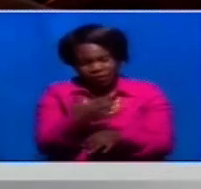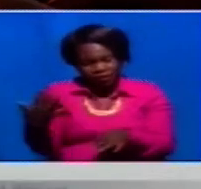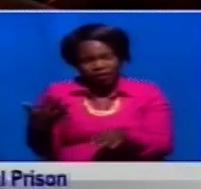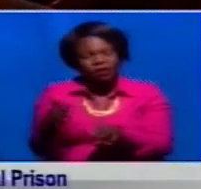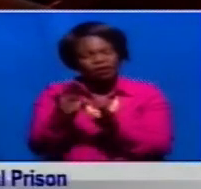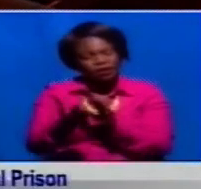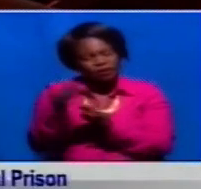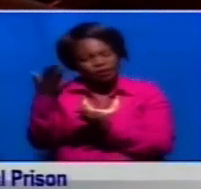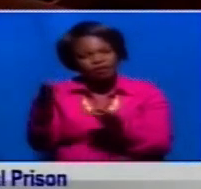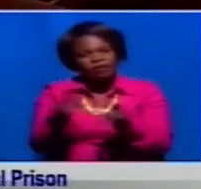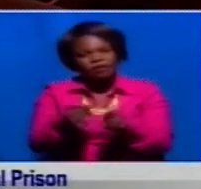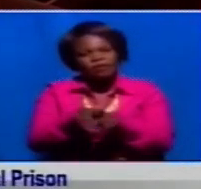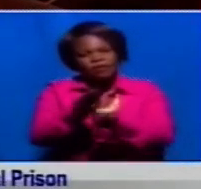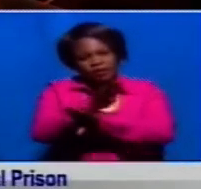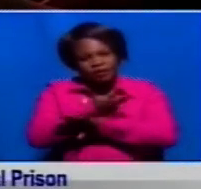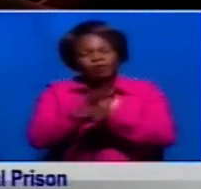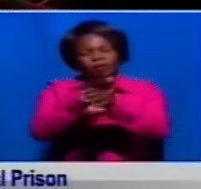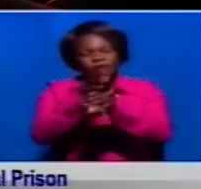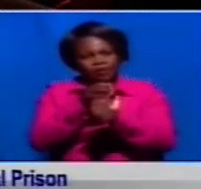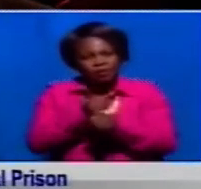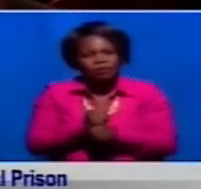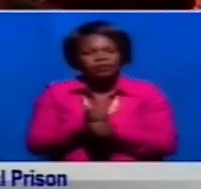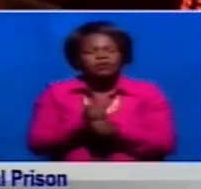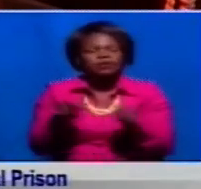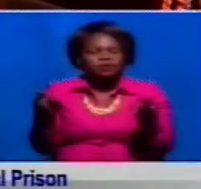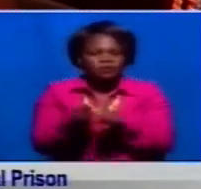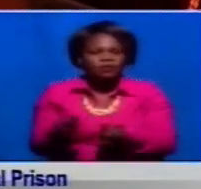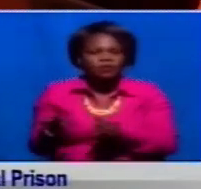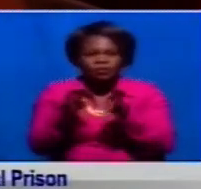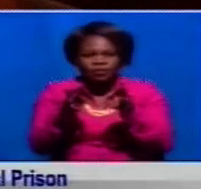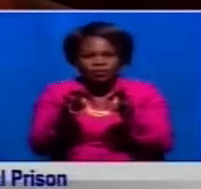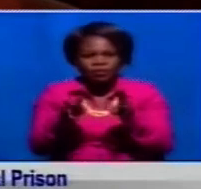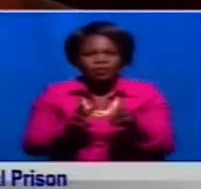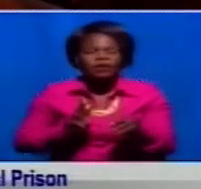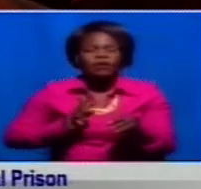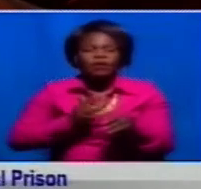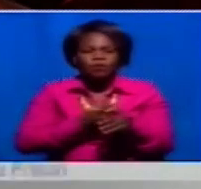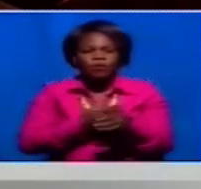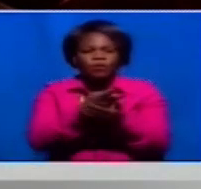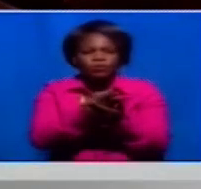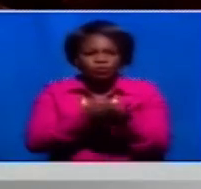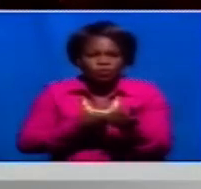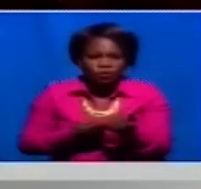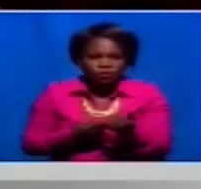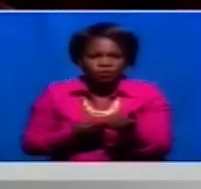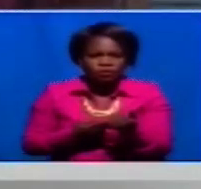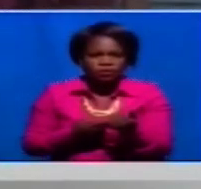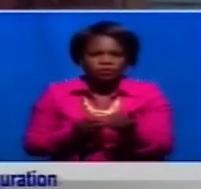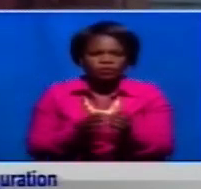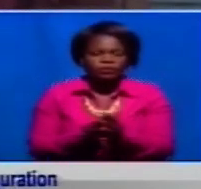sure Zambia reciprocates in the same way. We are twin.